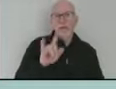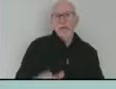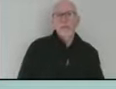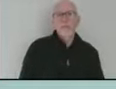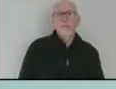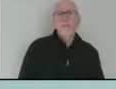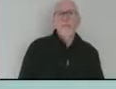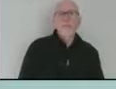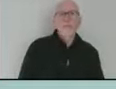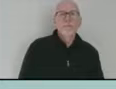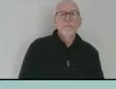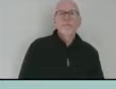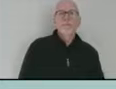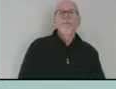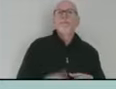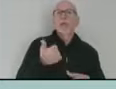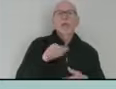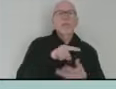Anyone else want to contribute?